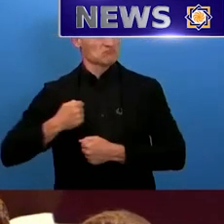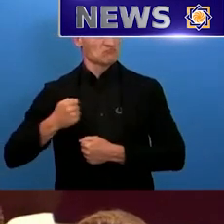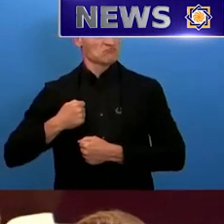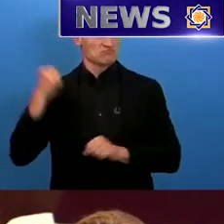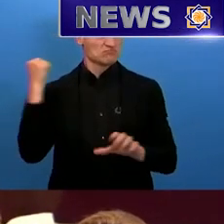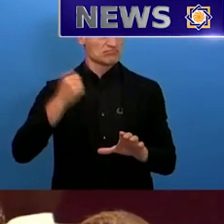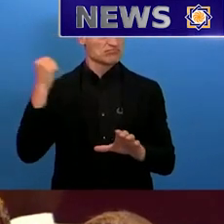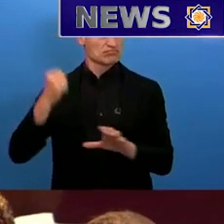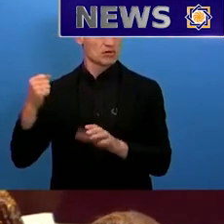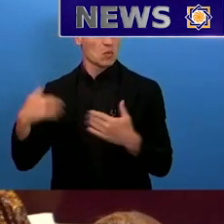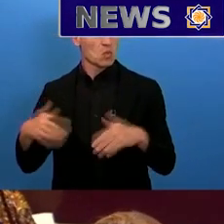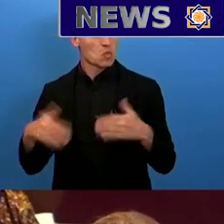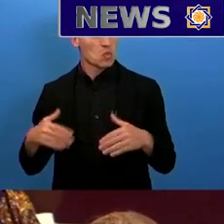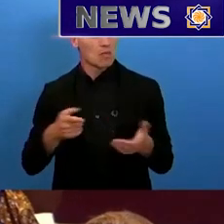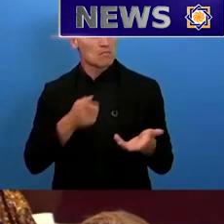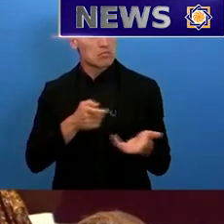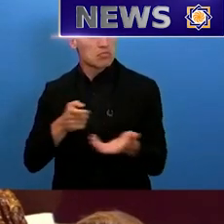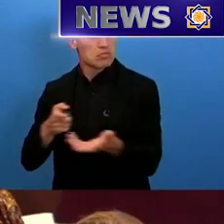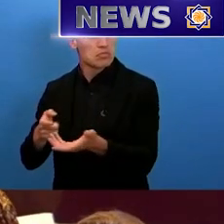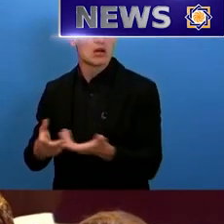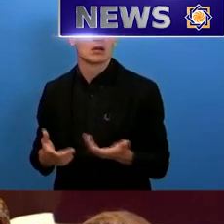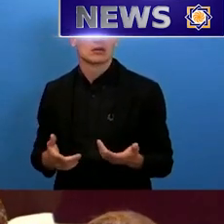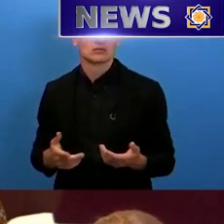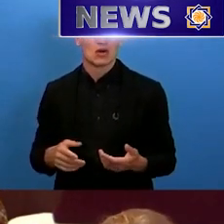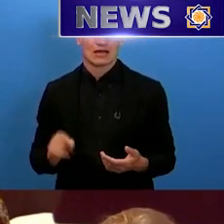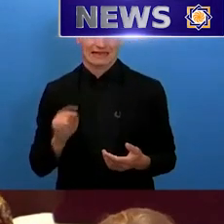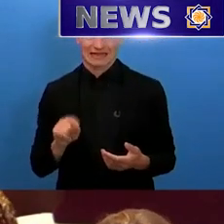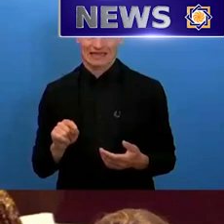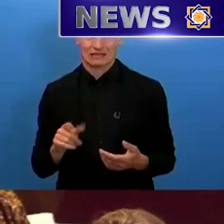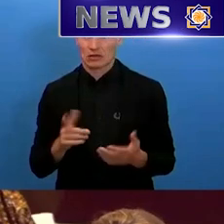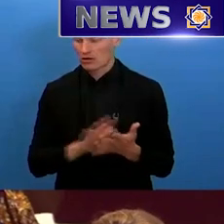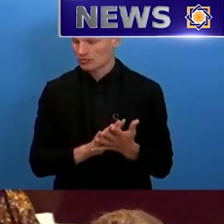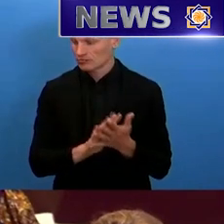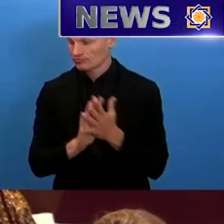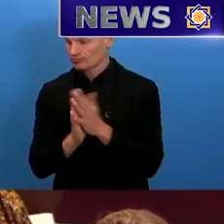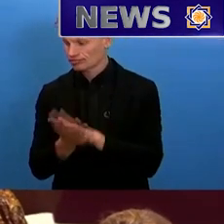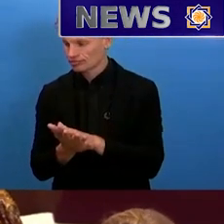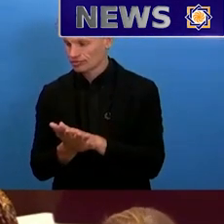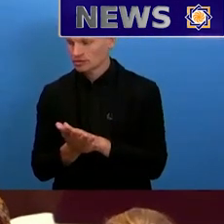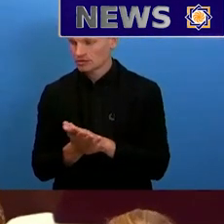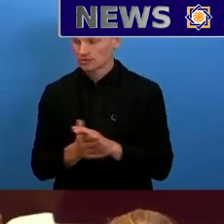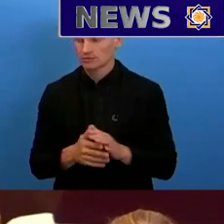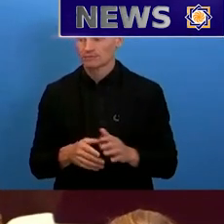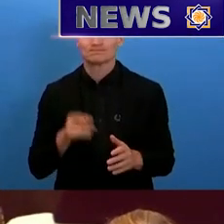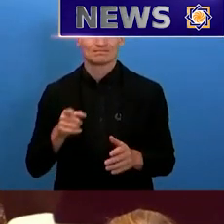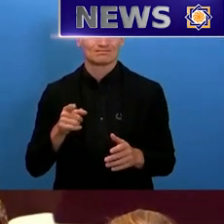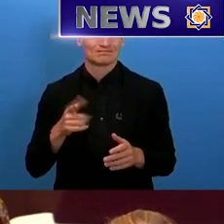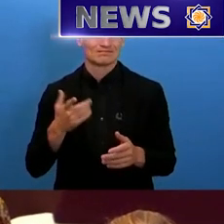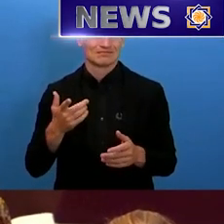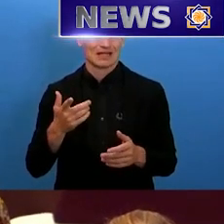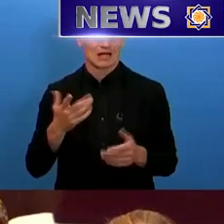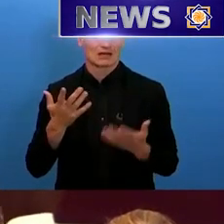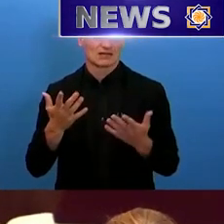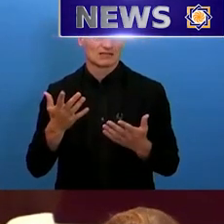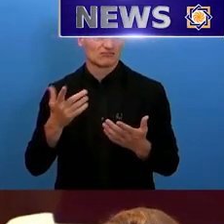conventions, continues to be a member of this famous organization, added Mr. Armenag Aprahamian. He also emphasized that several requests were sent to